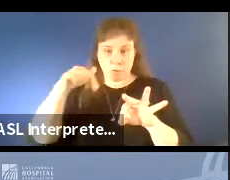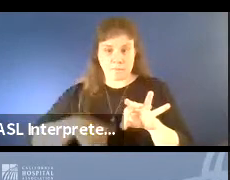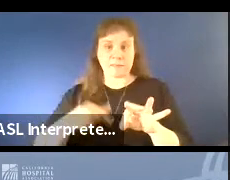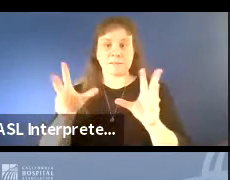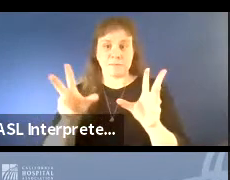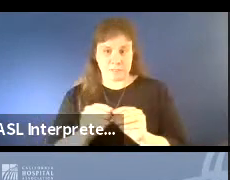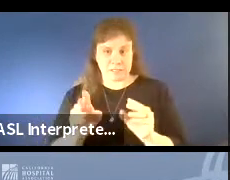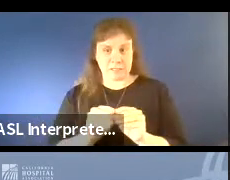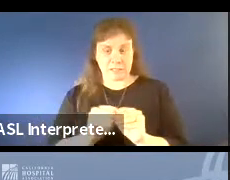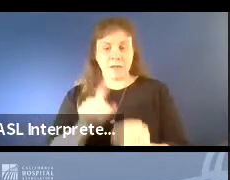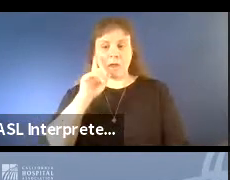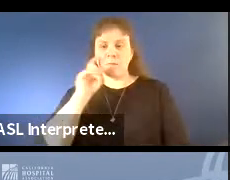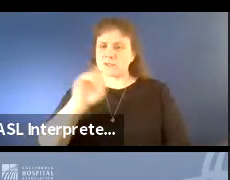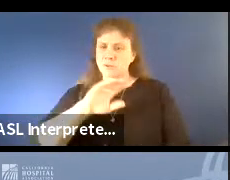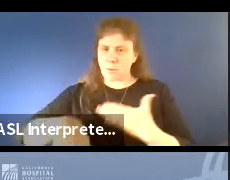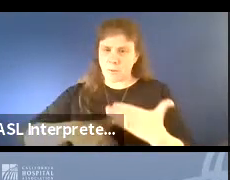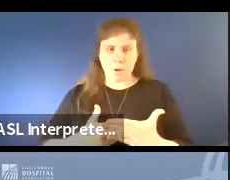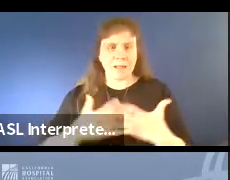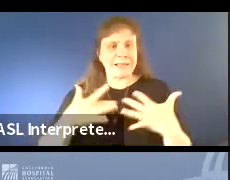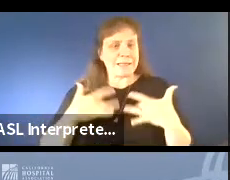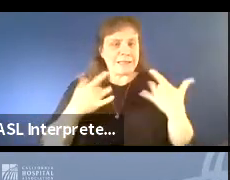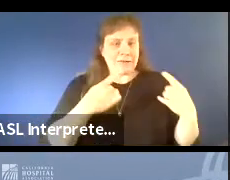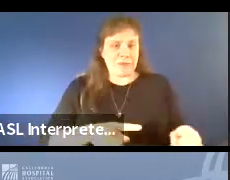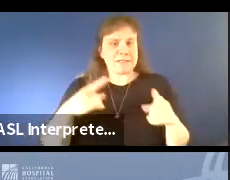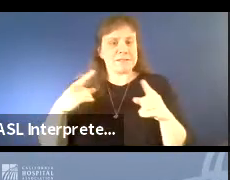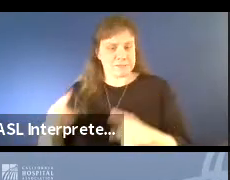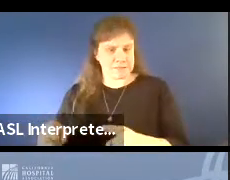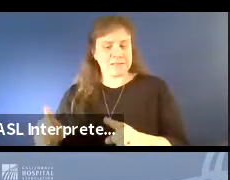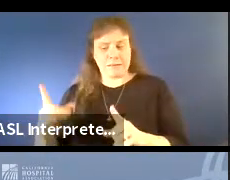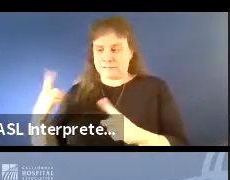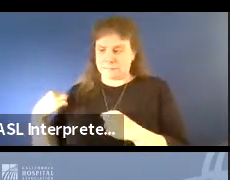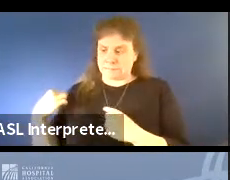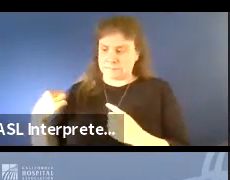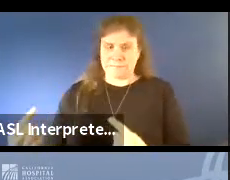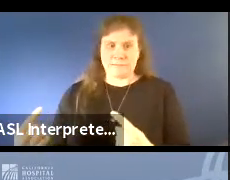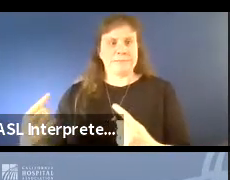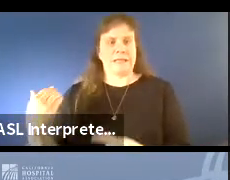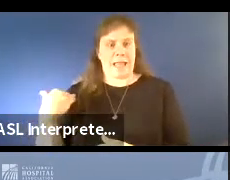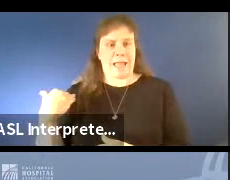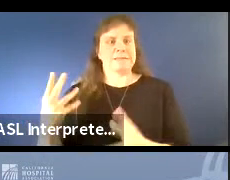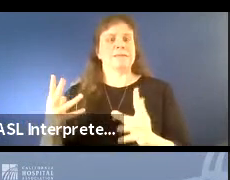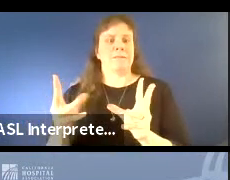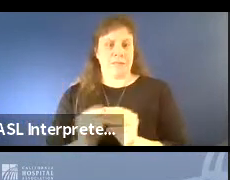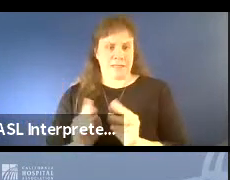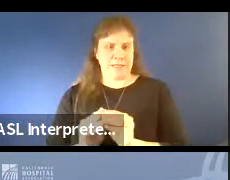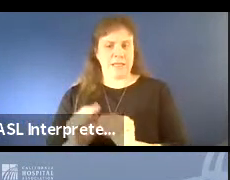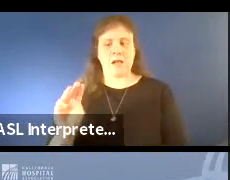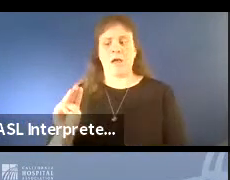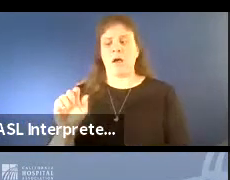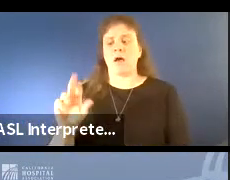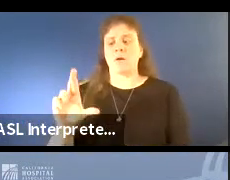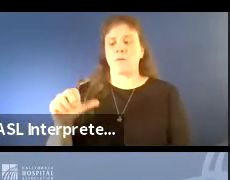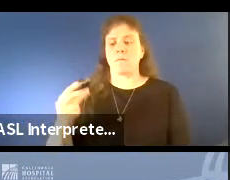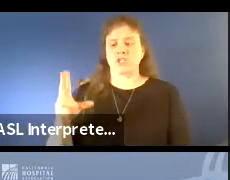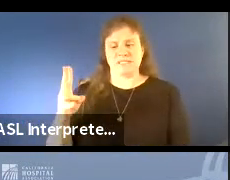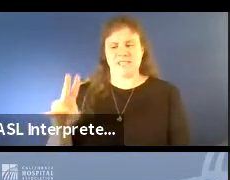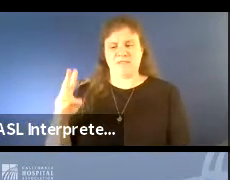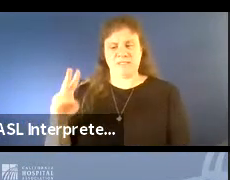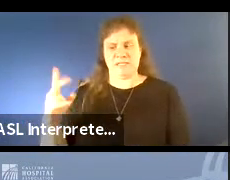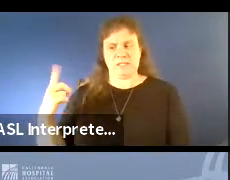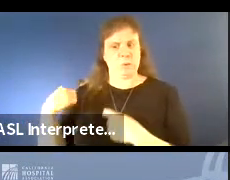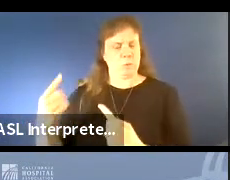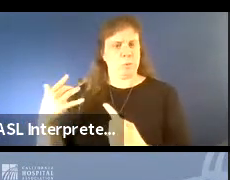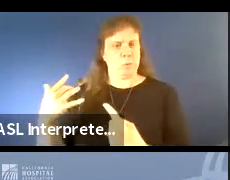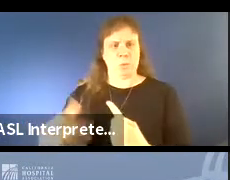considering all of the events that have transpired since our last meeting on March 17th.